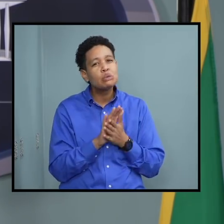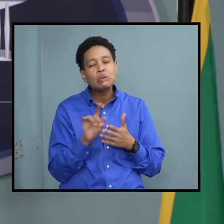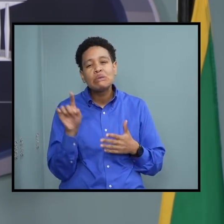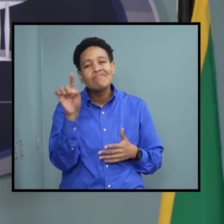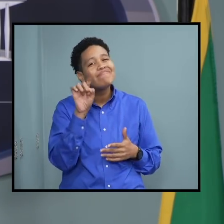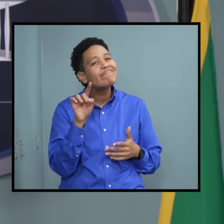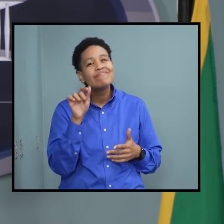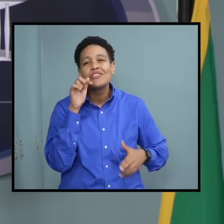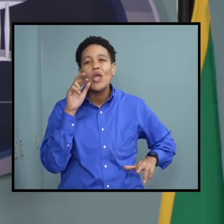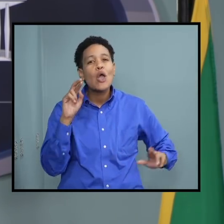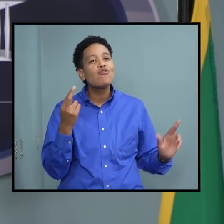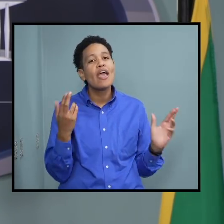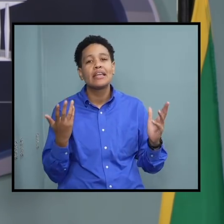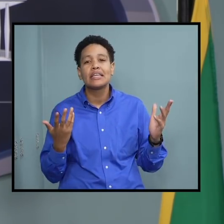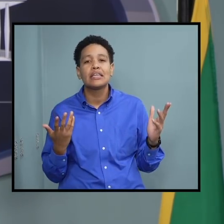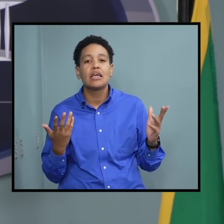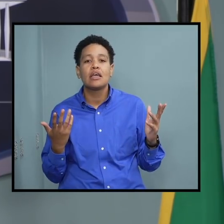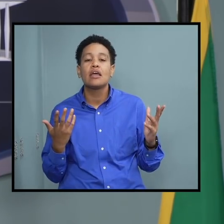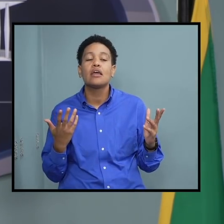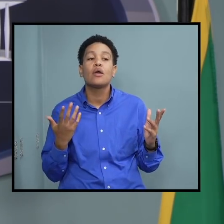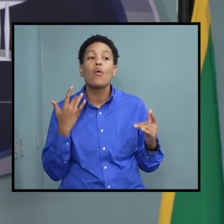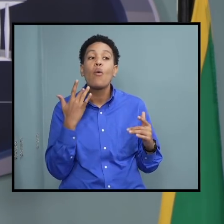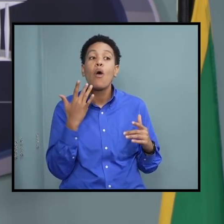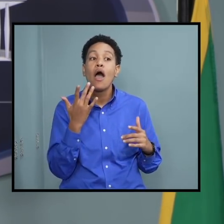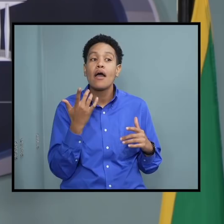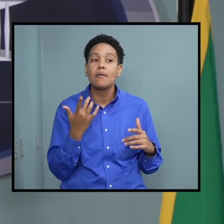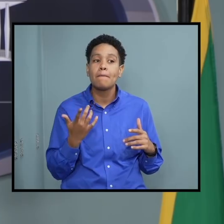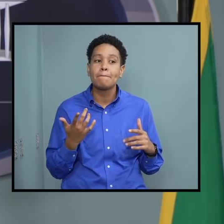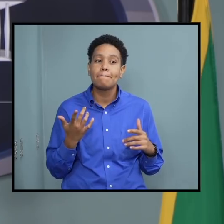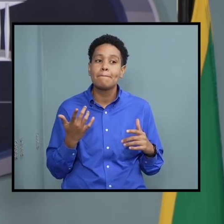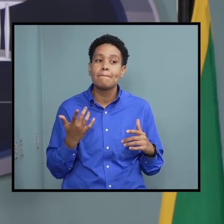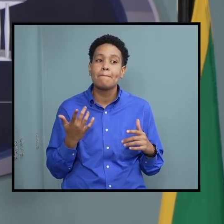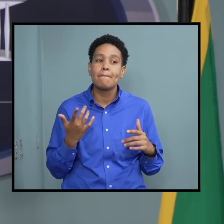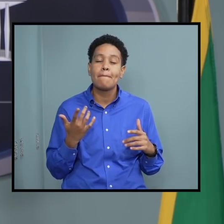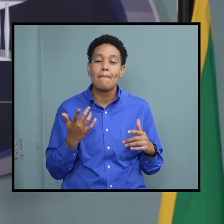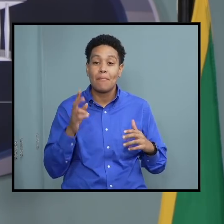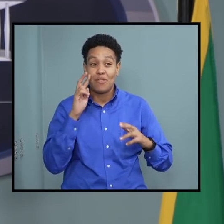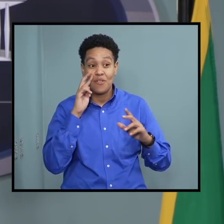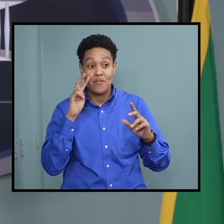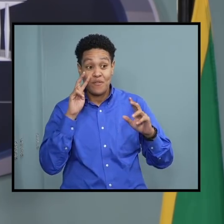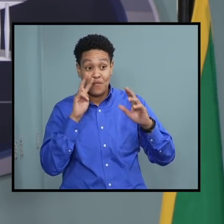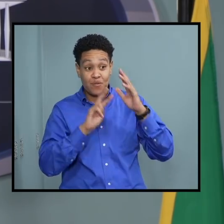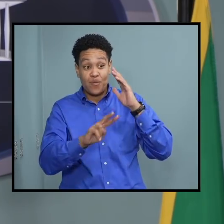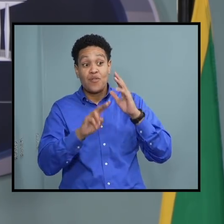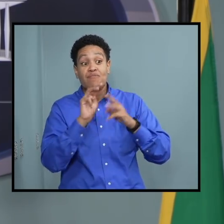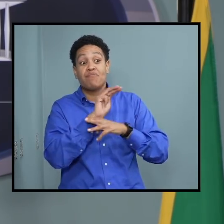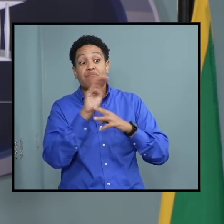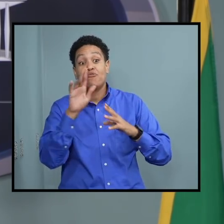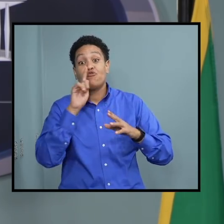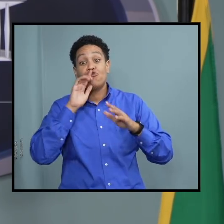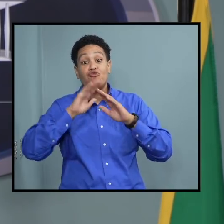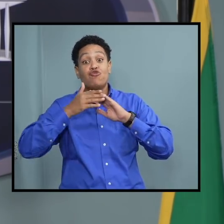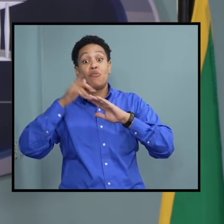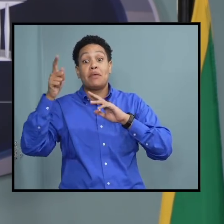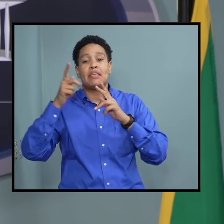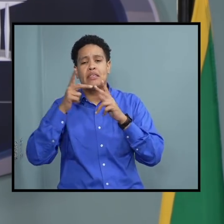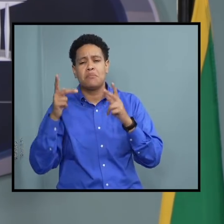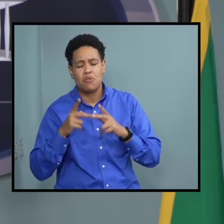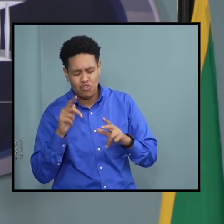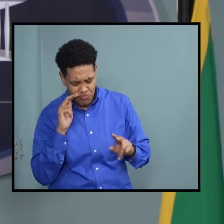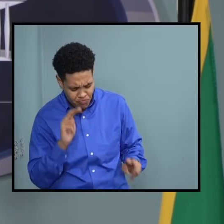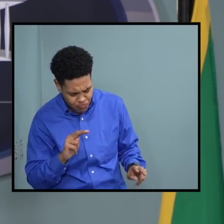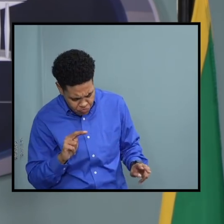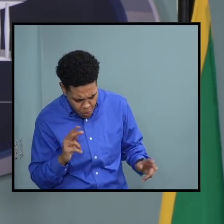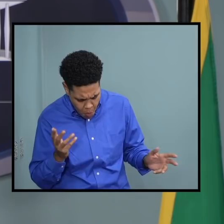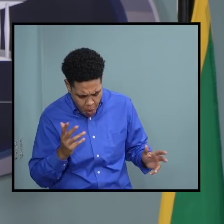schools, not quite ready. Because the view of the ministry, Jamaica's position,